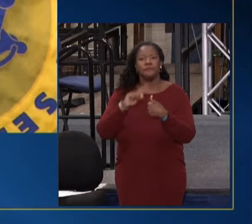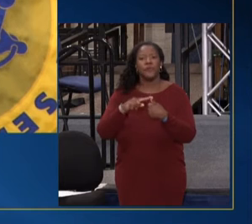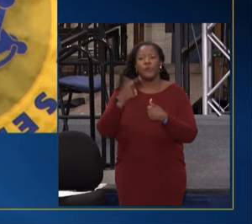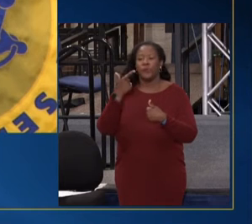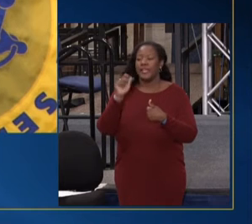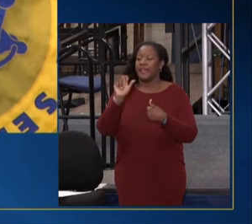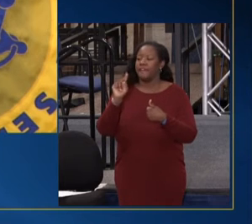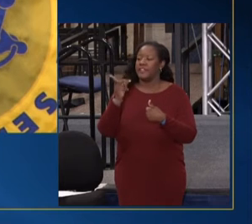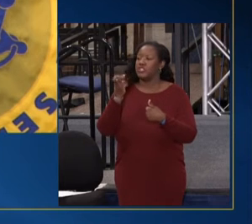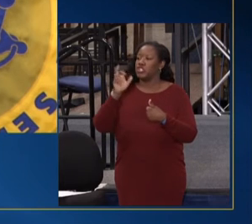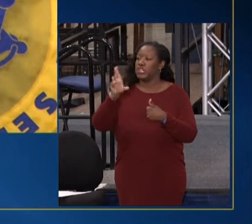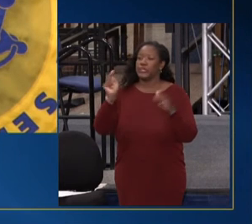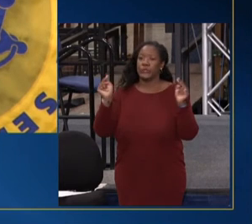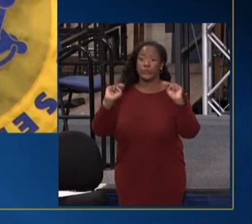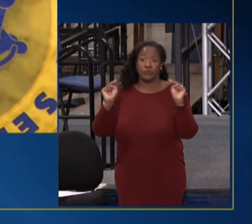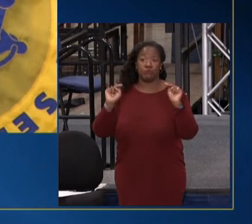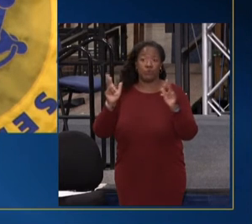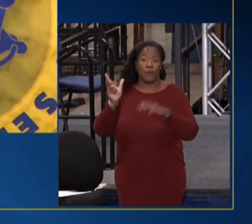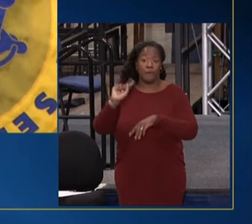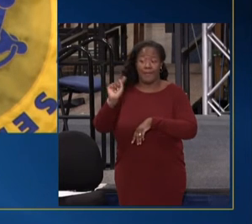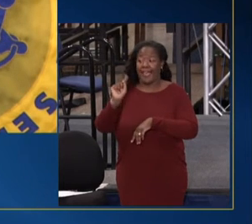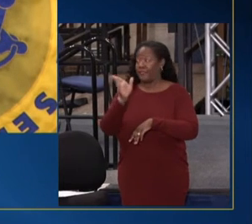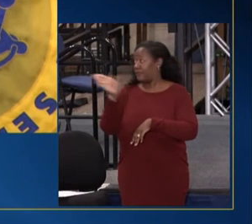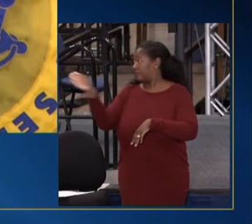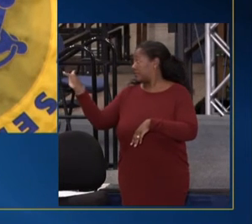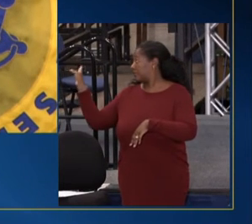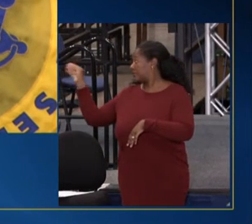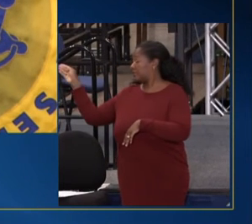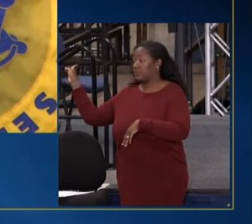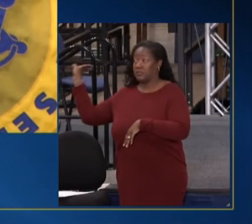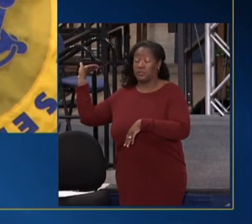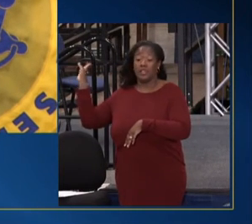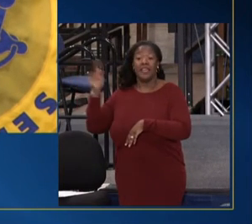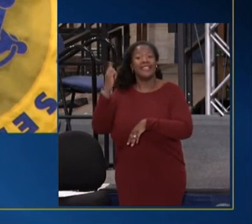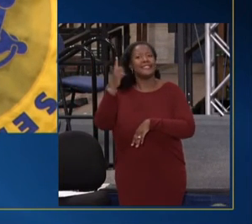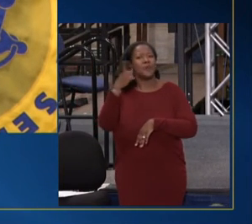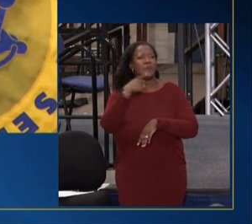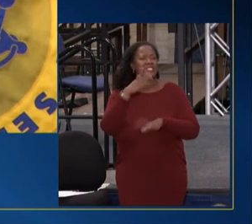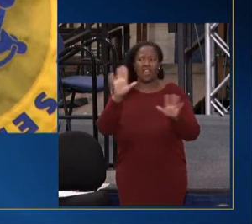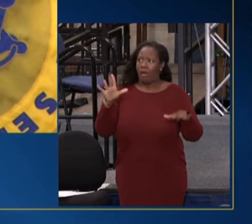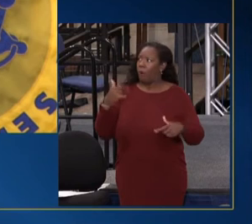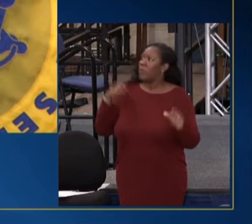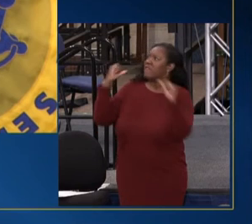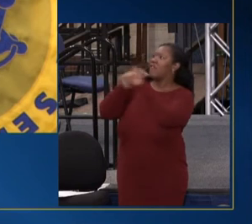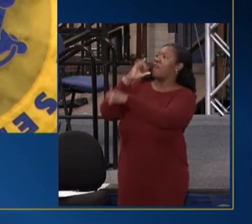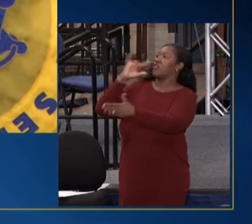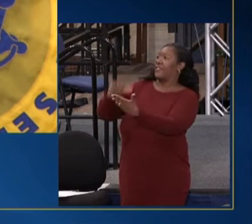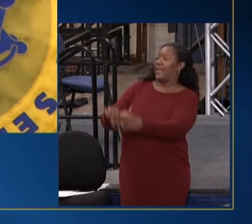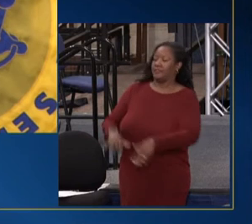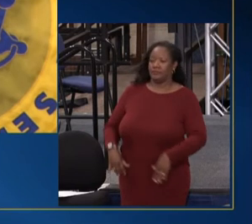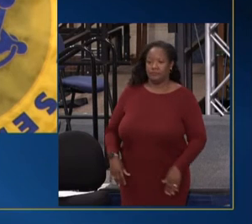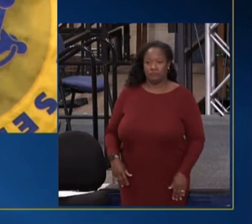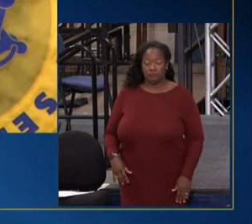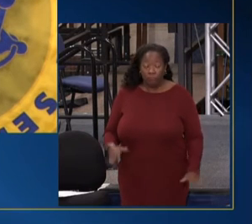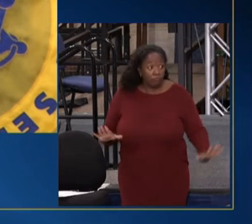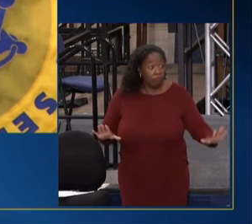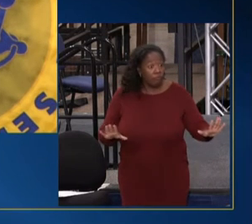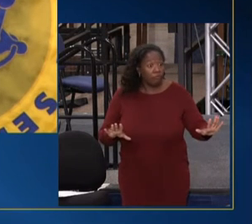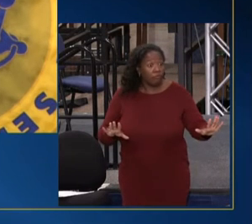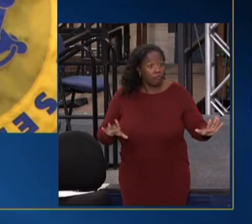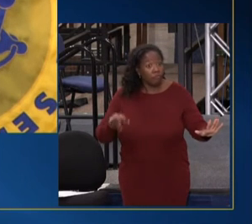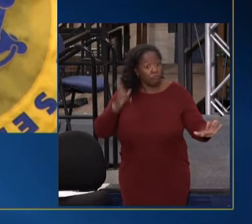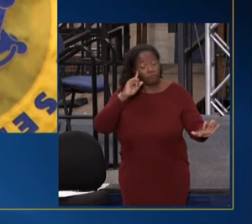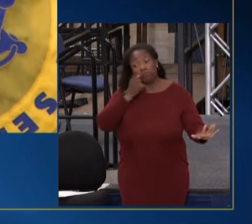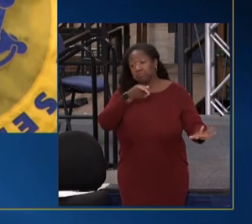bathrooms in the back. And one of the things that someone said in the audience was, yeah, we fought for that. And I think is a